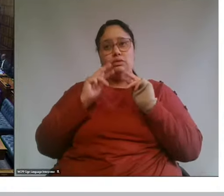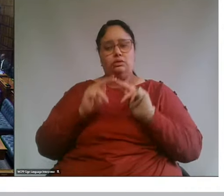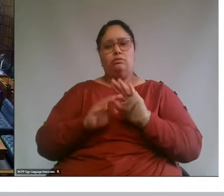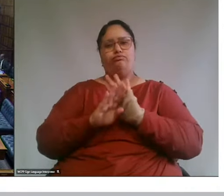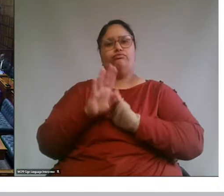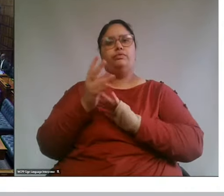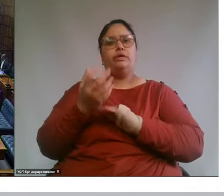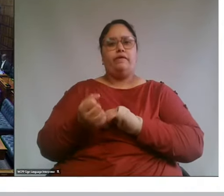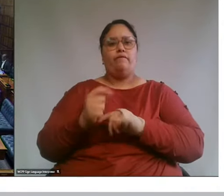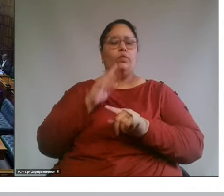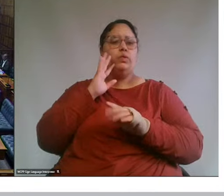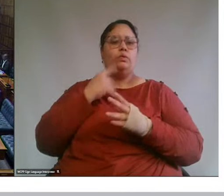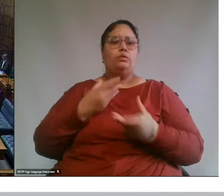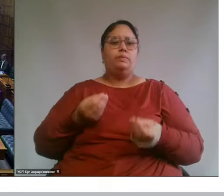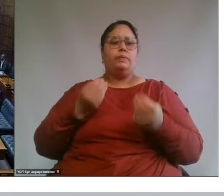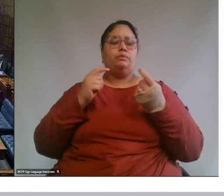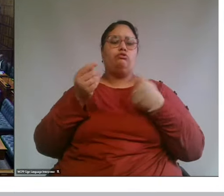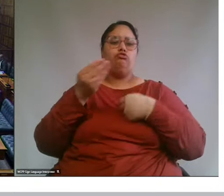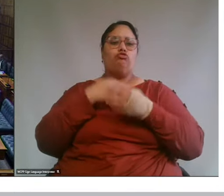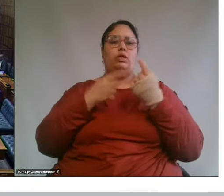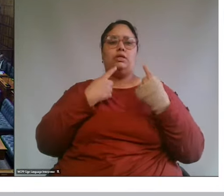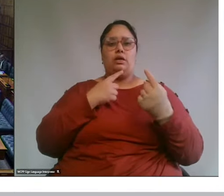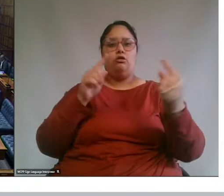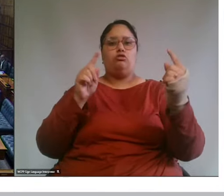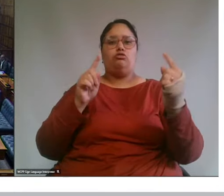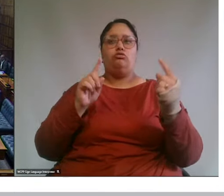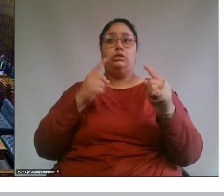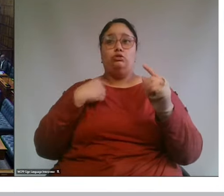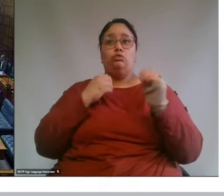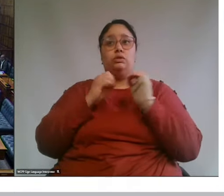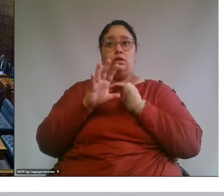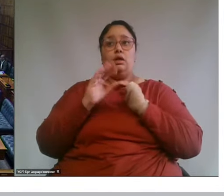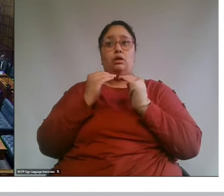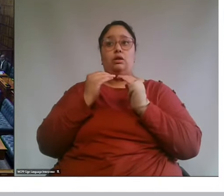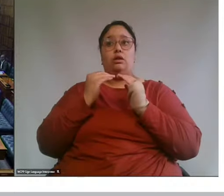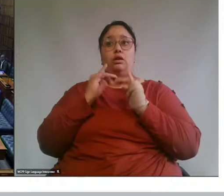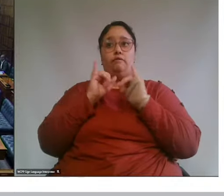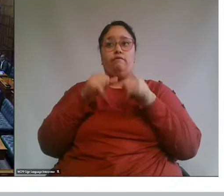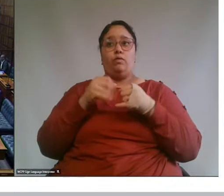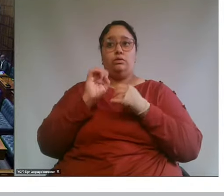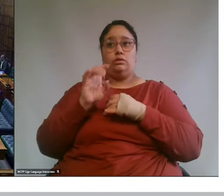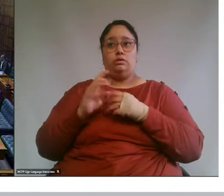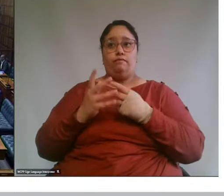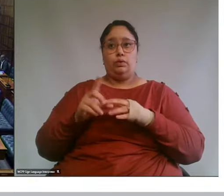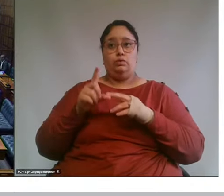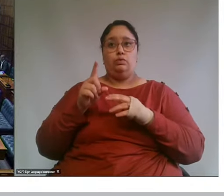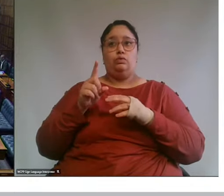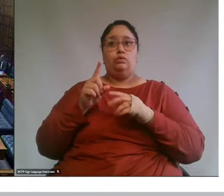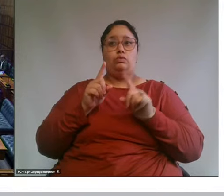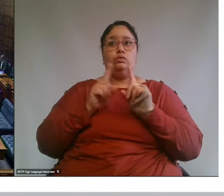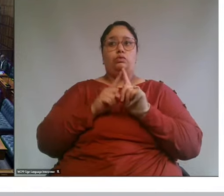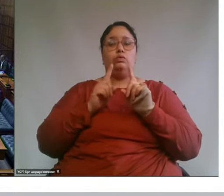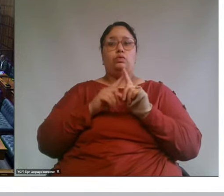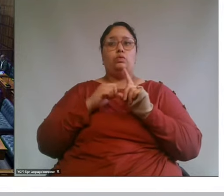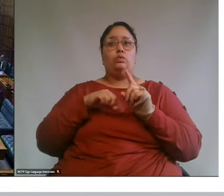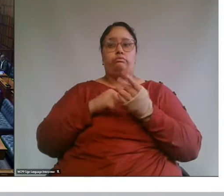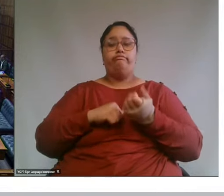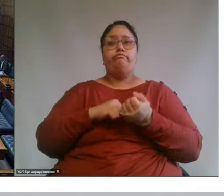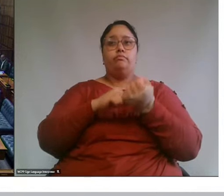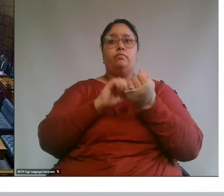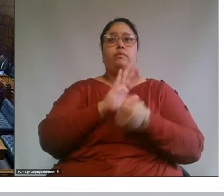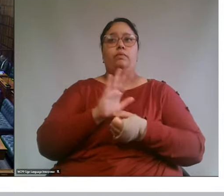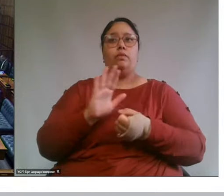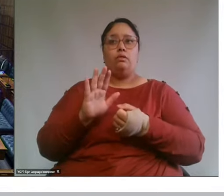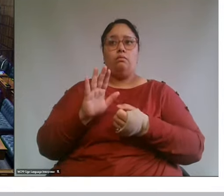when we have a trade uh a trade declaration or a trade agreement is therefore signed and the companies because we've assisted them they elect